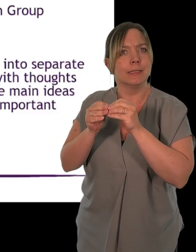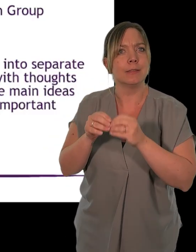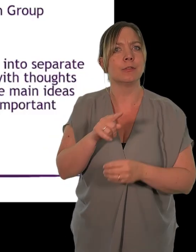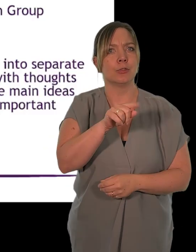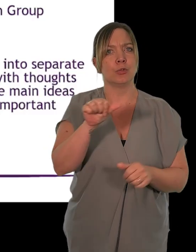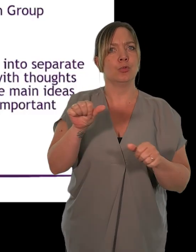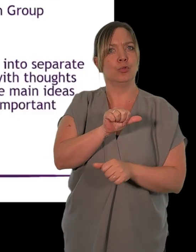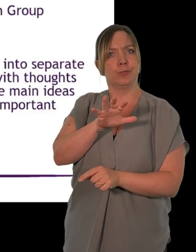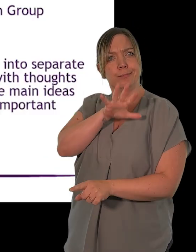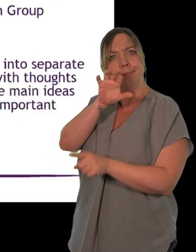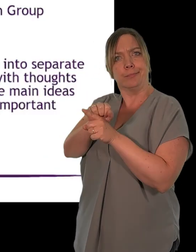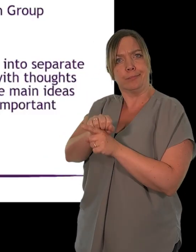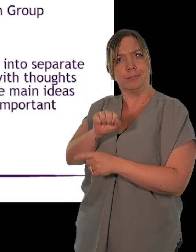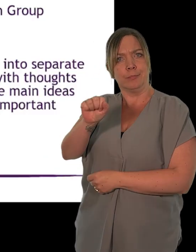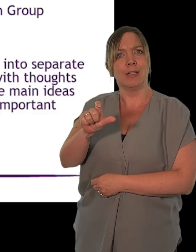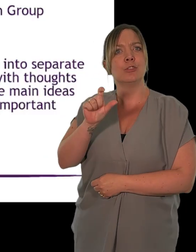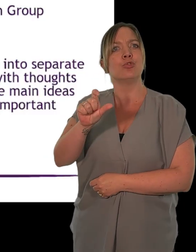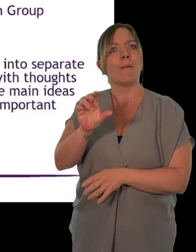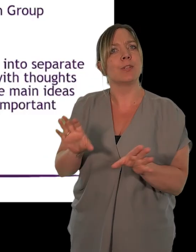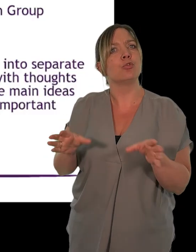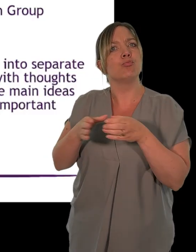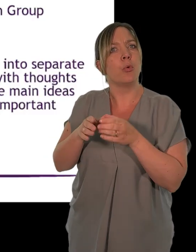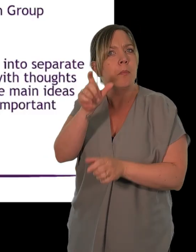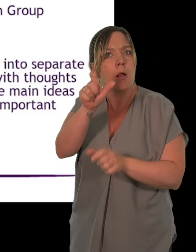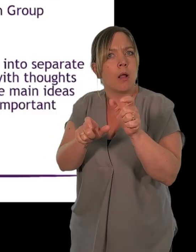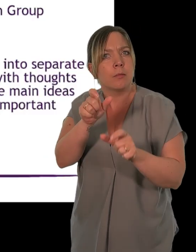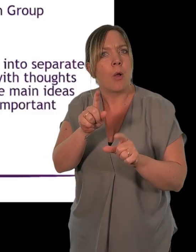points, you can start to develop your answer.